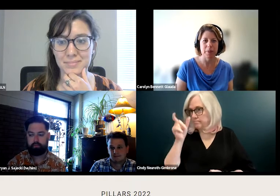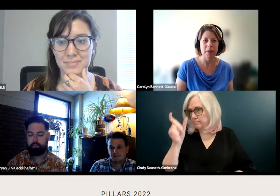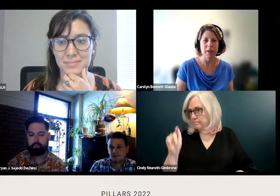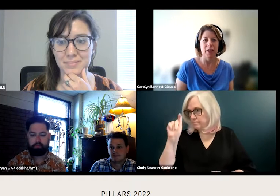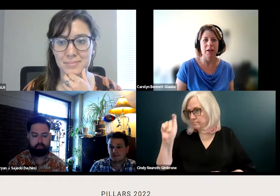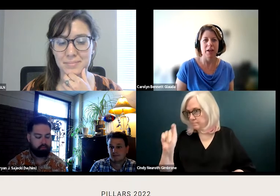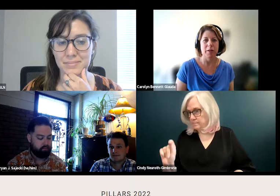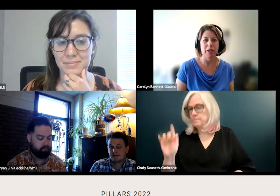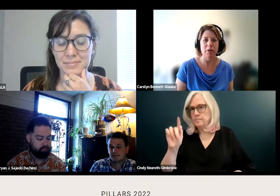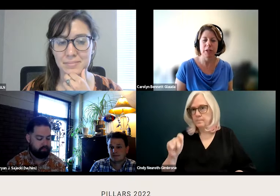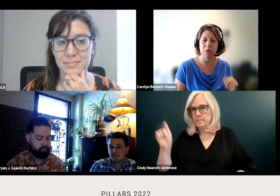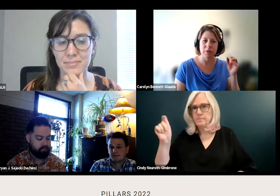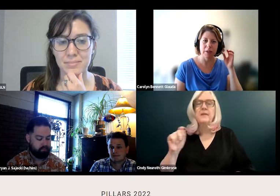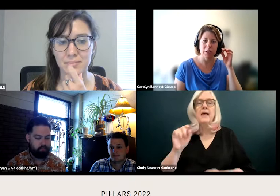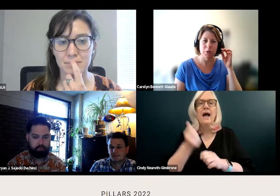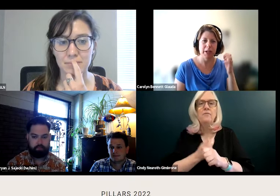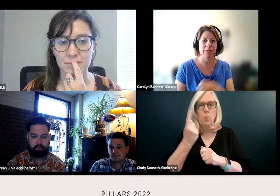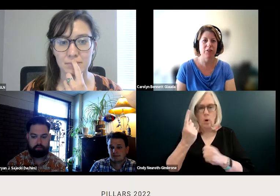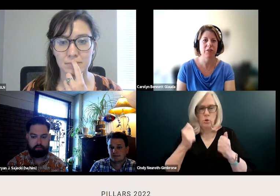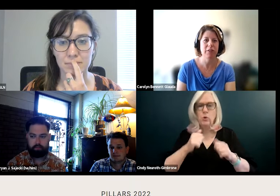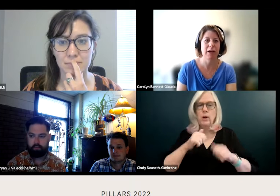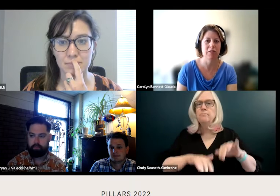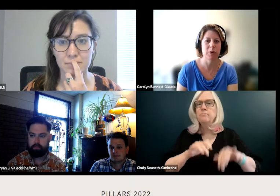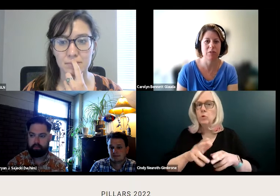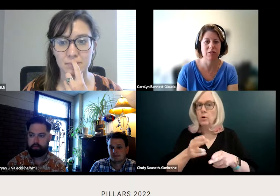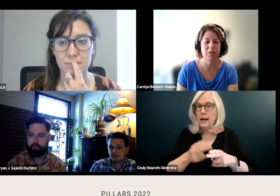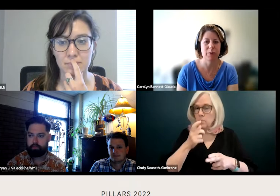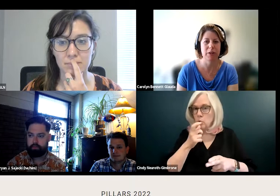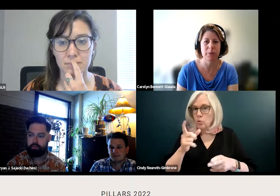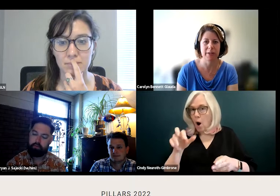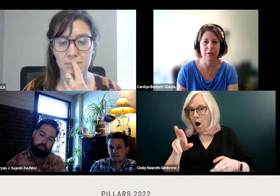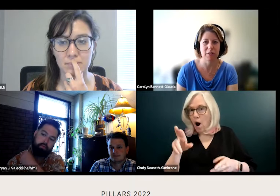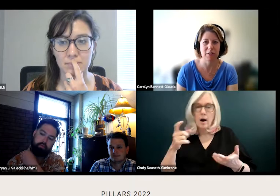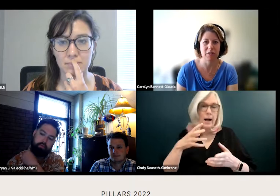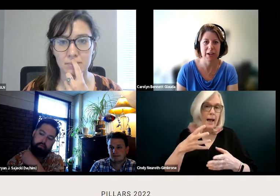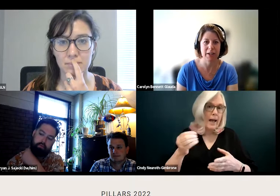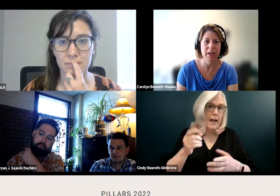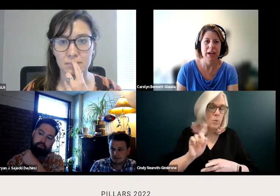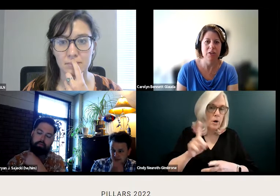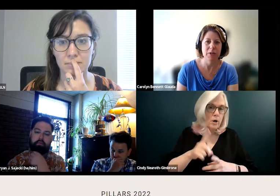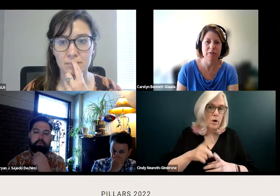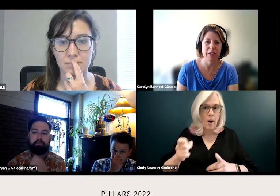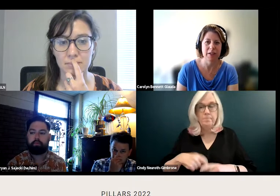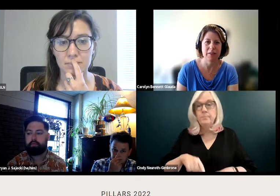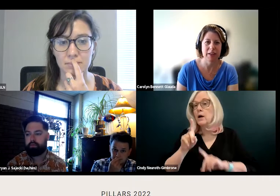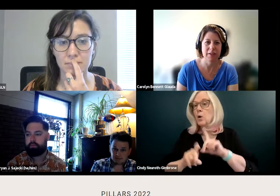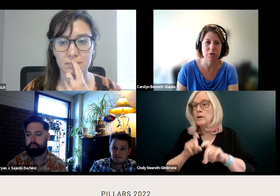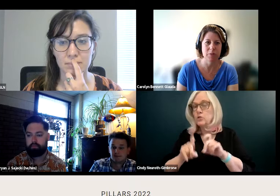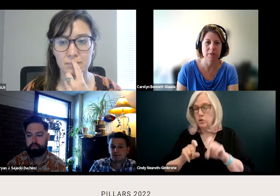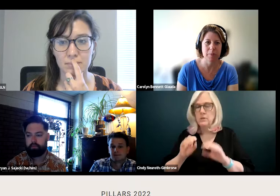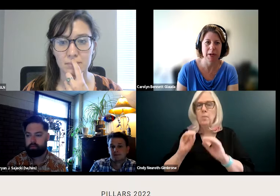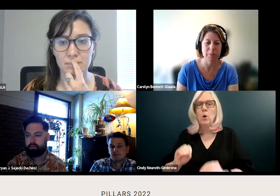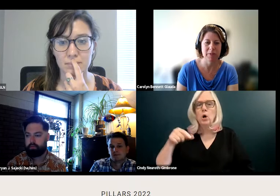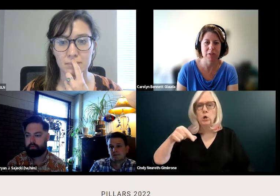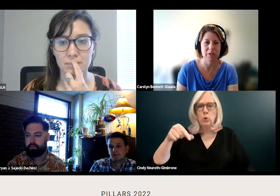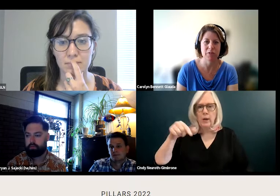from. You can use the Q&A feature to ask questions so they don't get lost in the chat, and you can find that